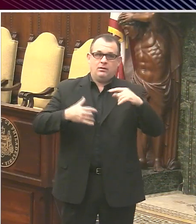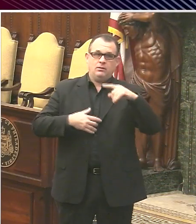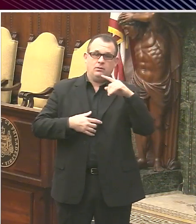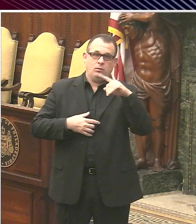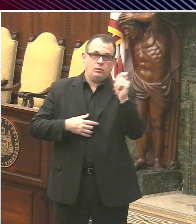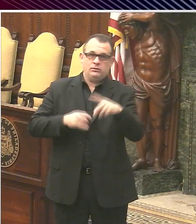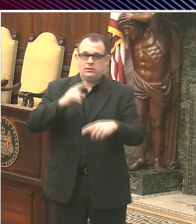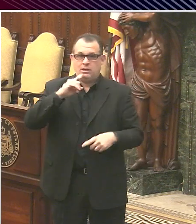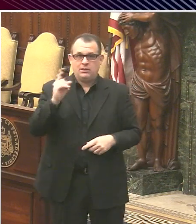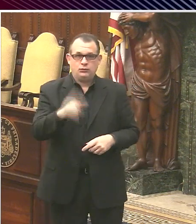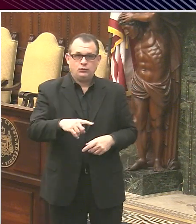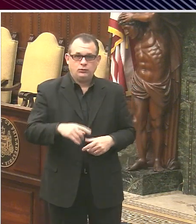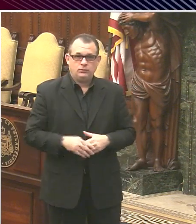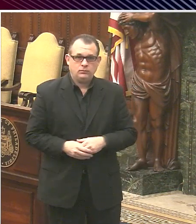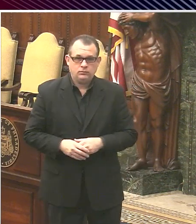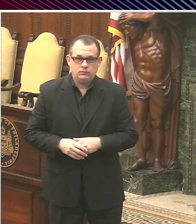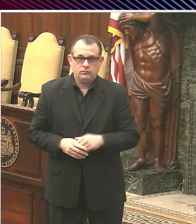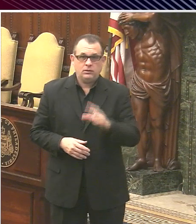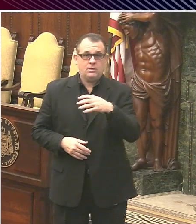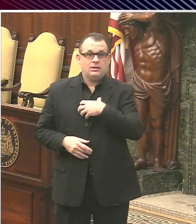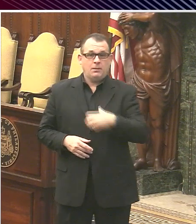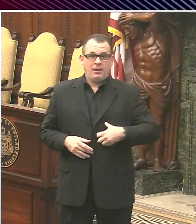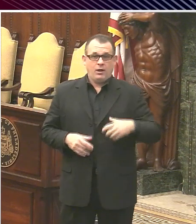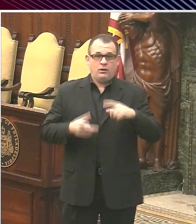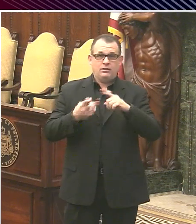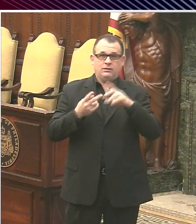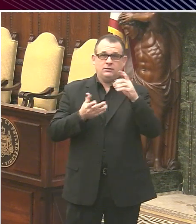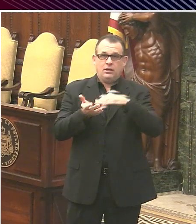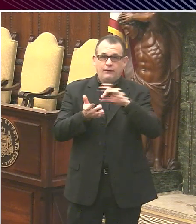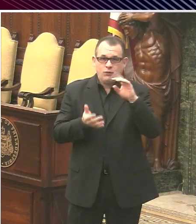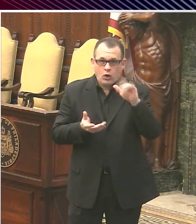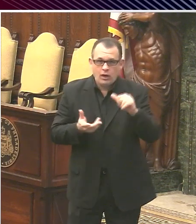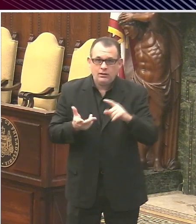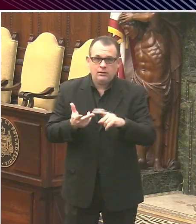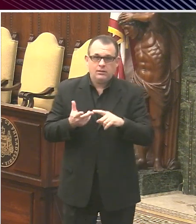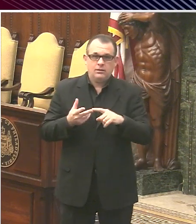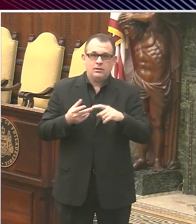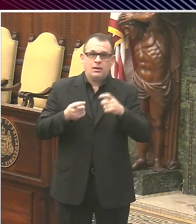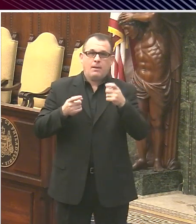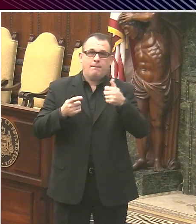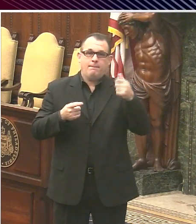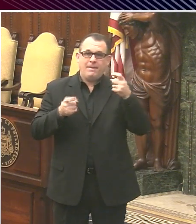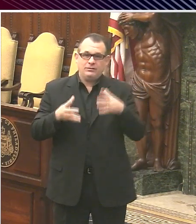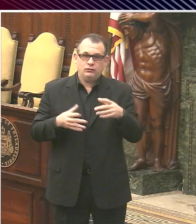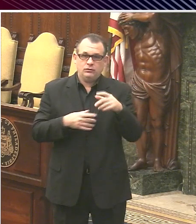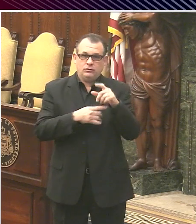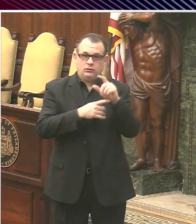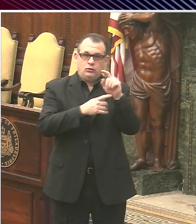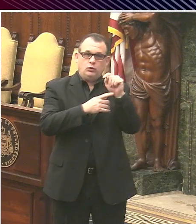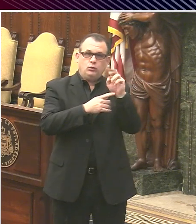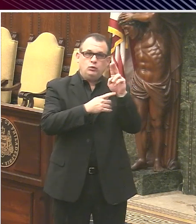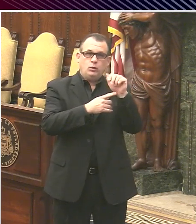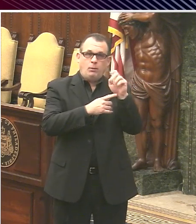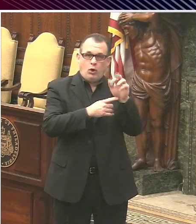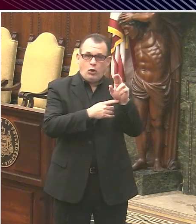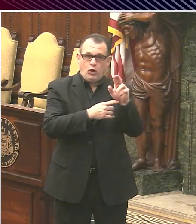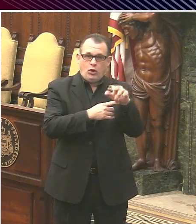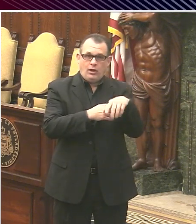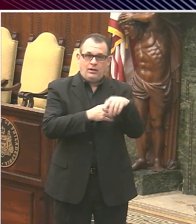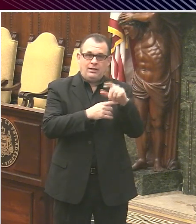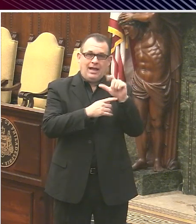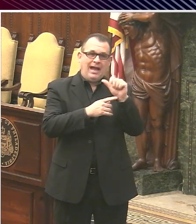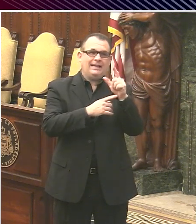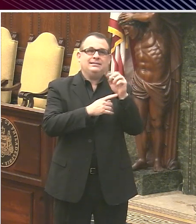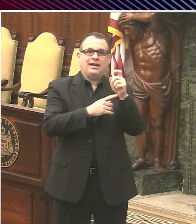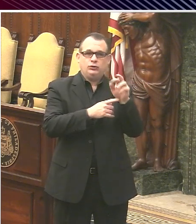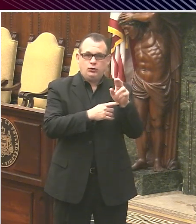press. In addition to Mayor Kenny and Dr. Farley, we're also joined by Managing Director Tumar Alexander today. Because of limited time, only